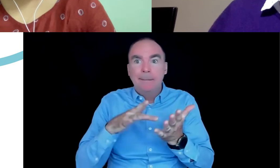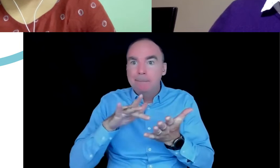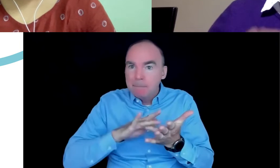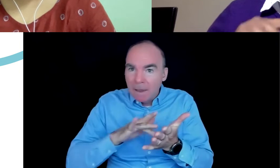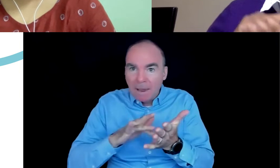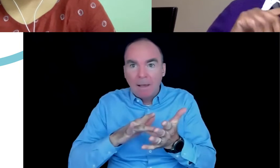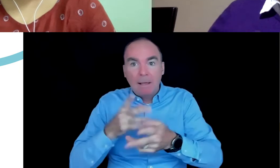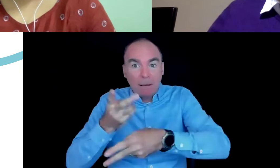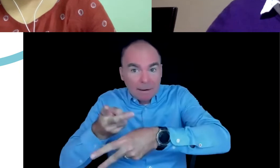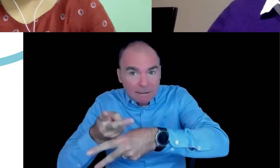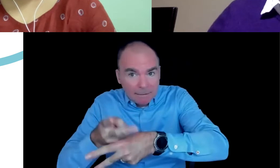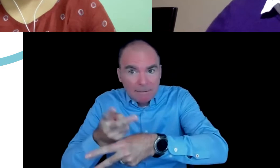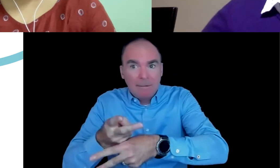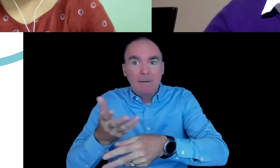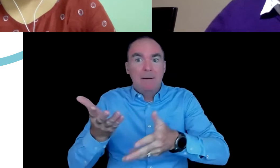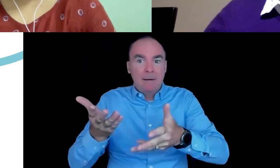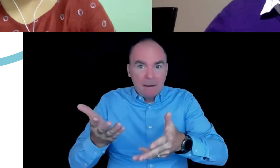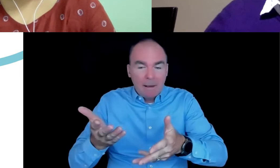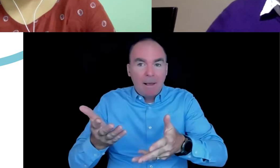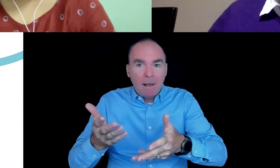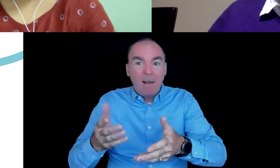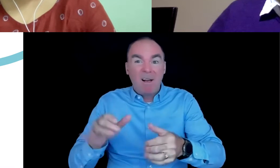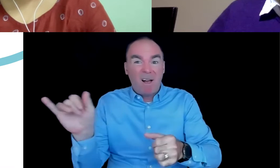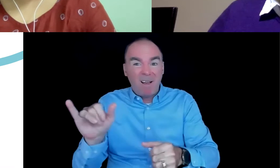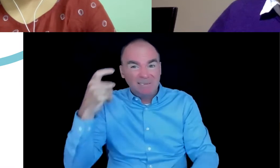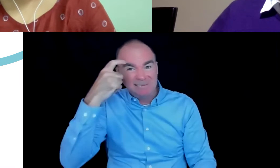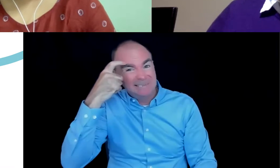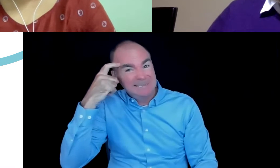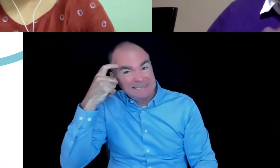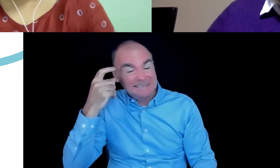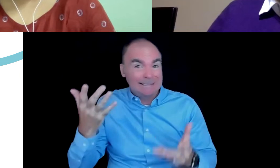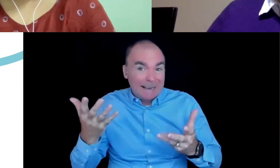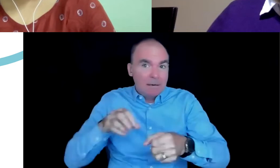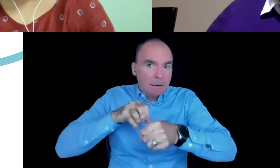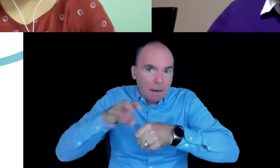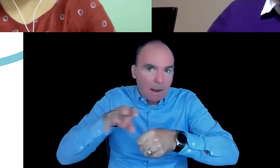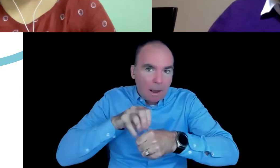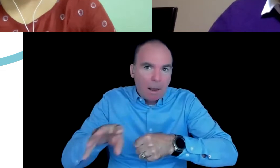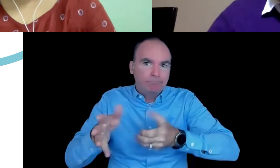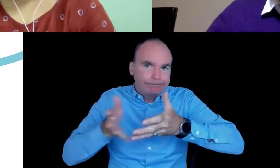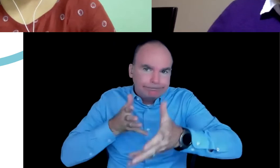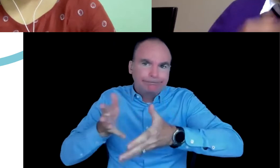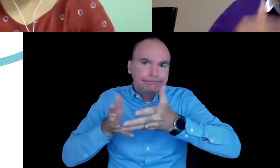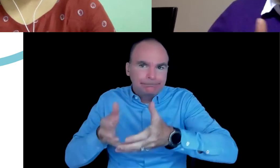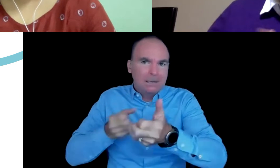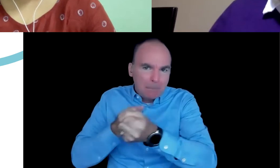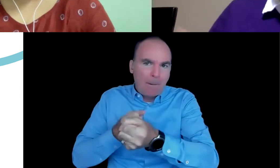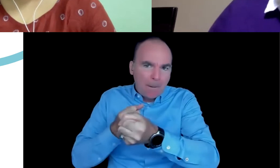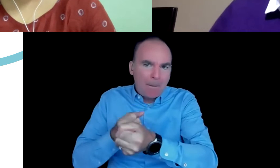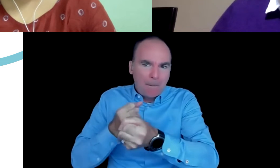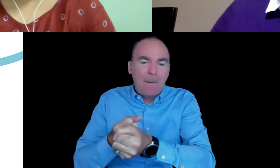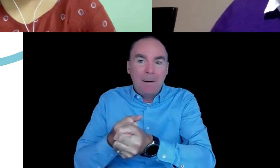okay? And then a long-term psychological care, okay? So that is that's just like the